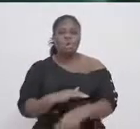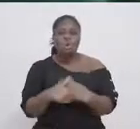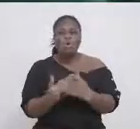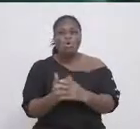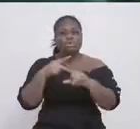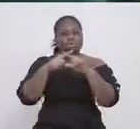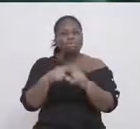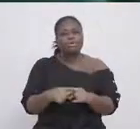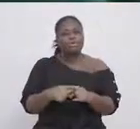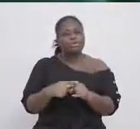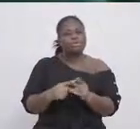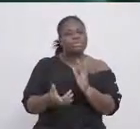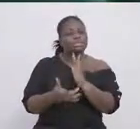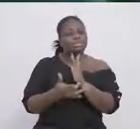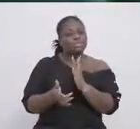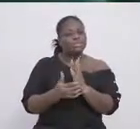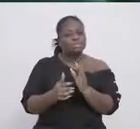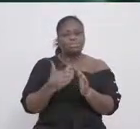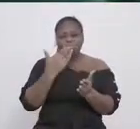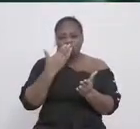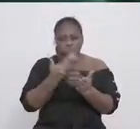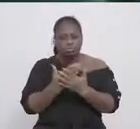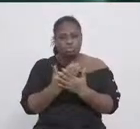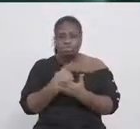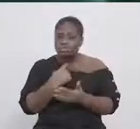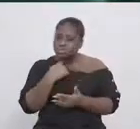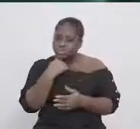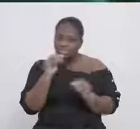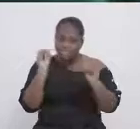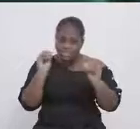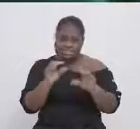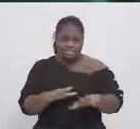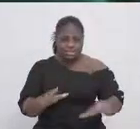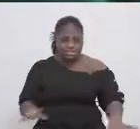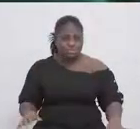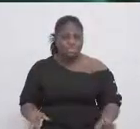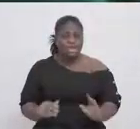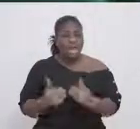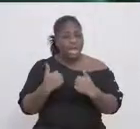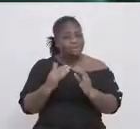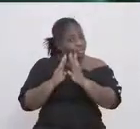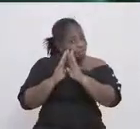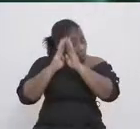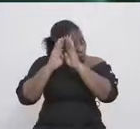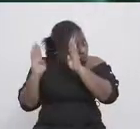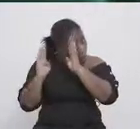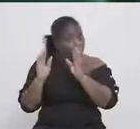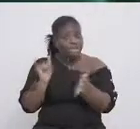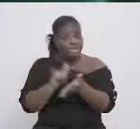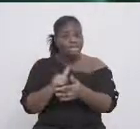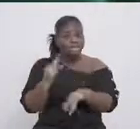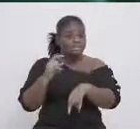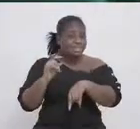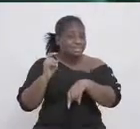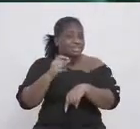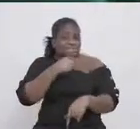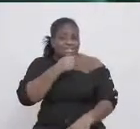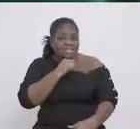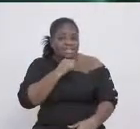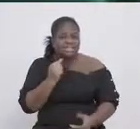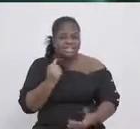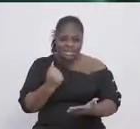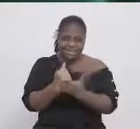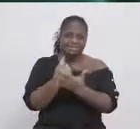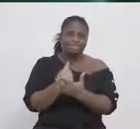technology. It's important to expose our kids at an early age as they have an open and curious mind at that stage. It also helps them